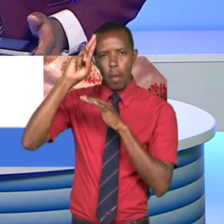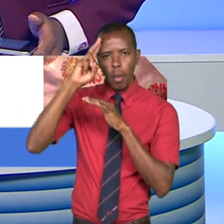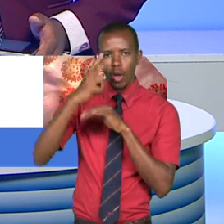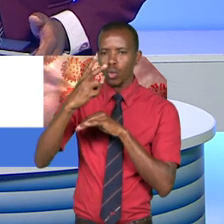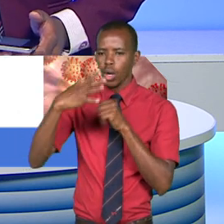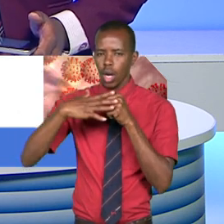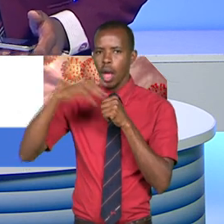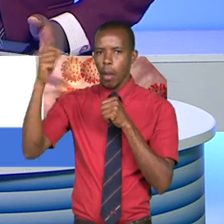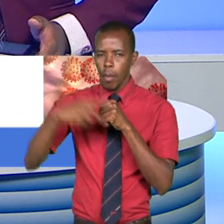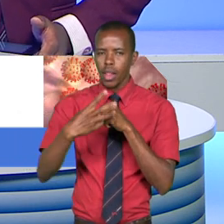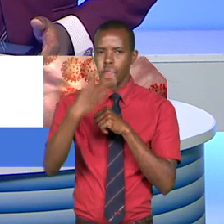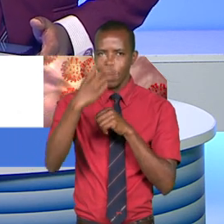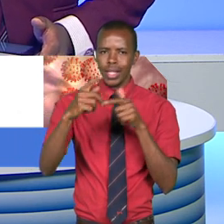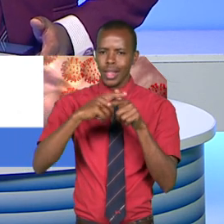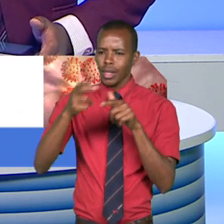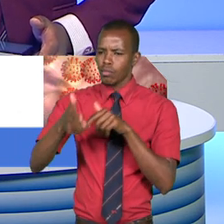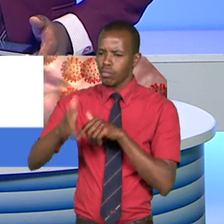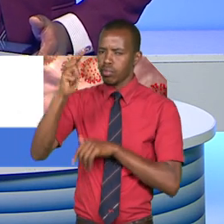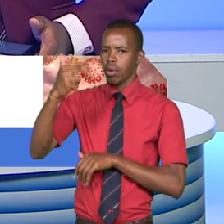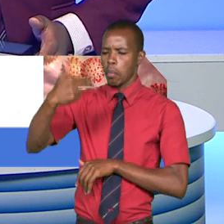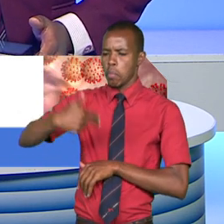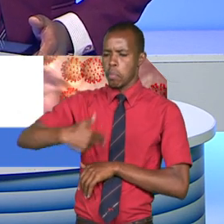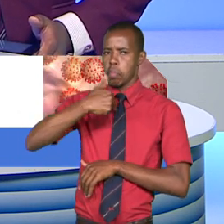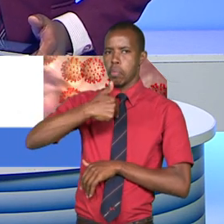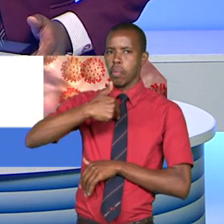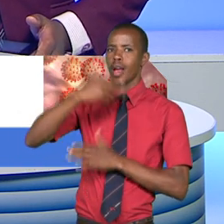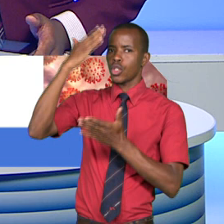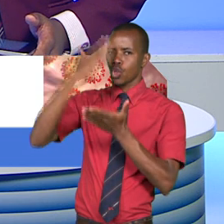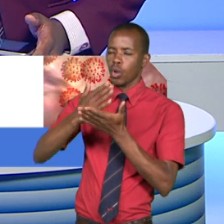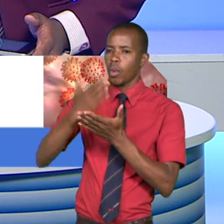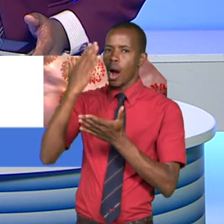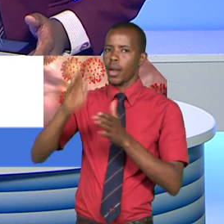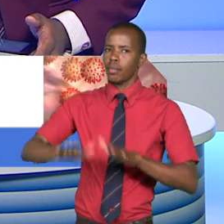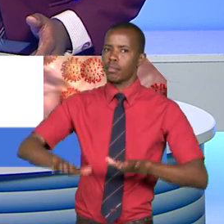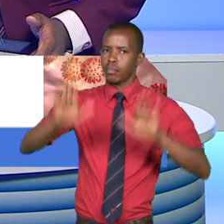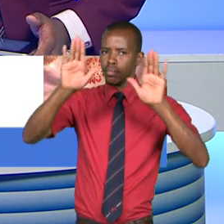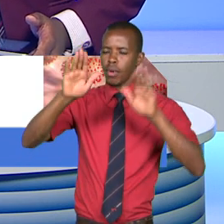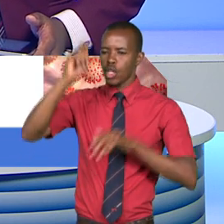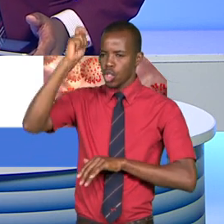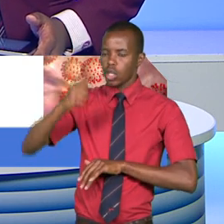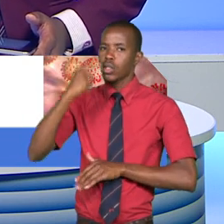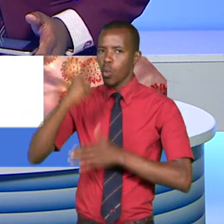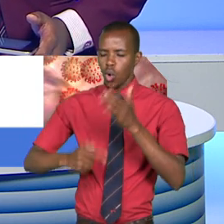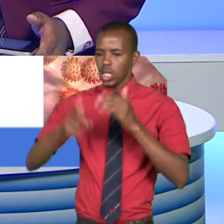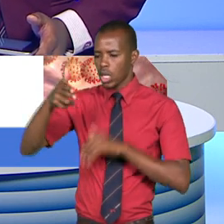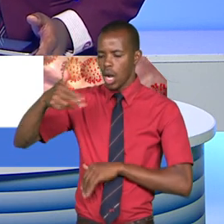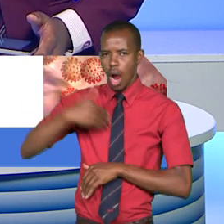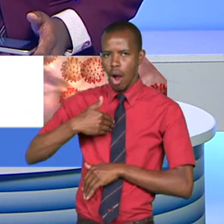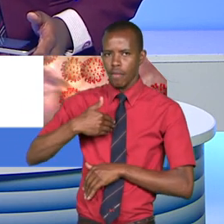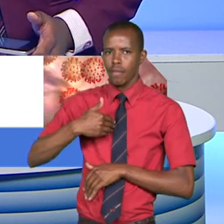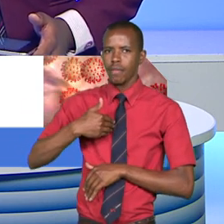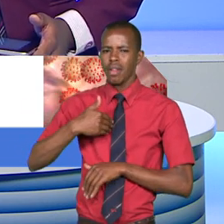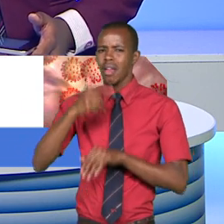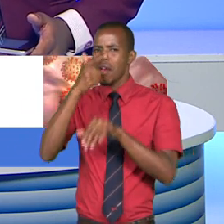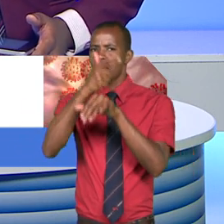then being hit with a single shot to the chest as he stops and raises his hands. Prosecutors say he was armed, although no weapon is visible in